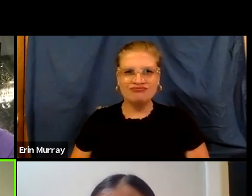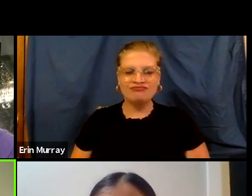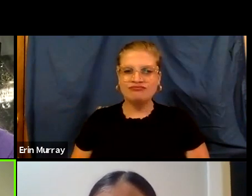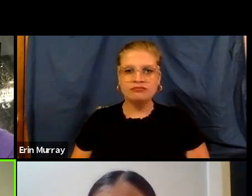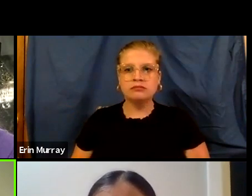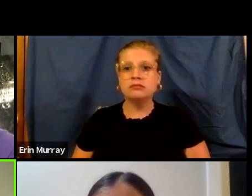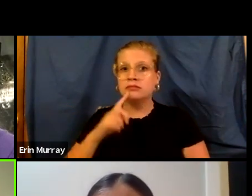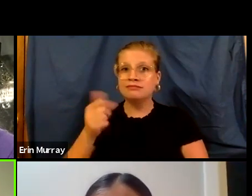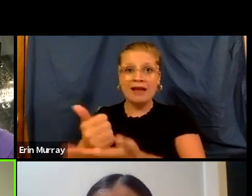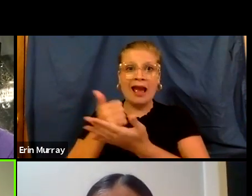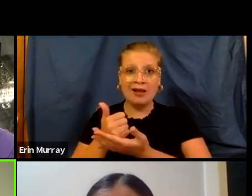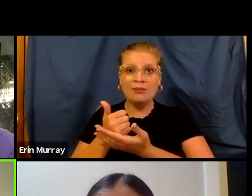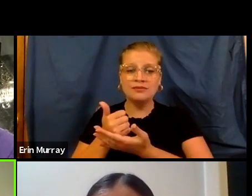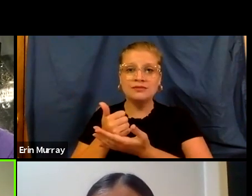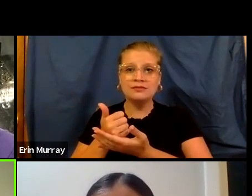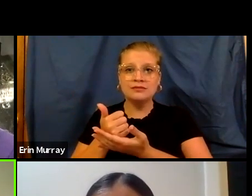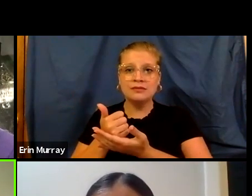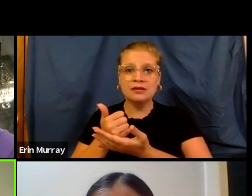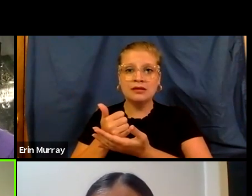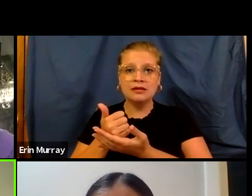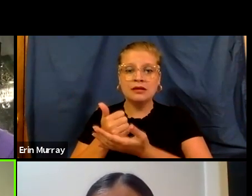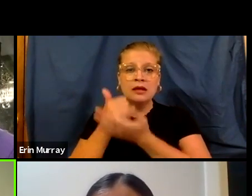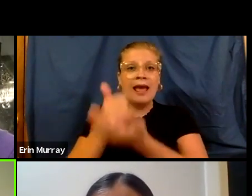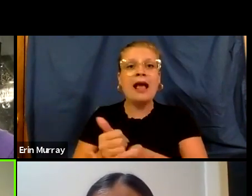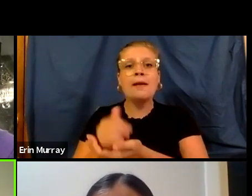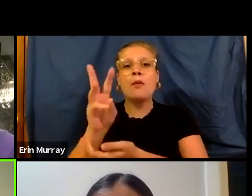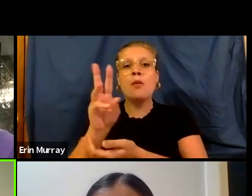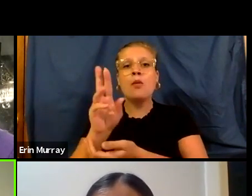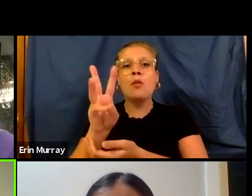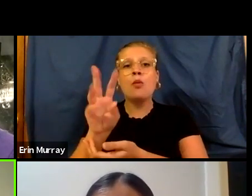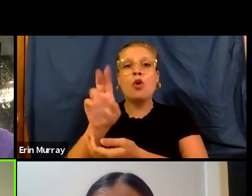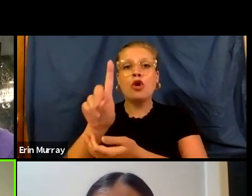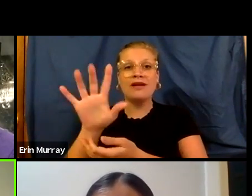it helps the Ward 5 Mutual